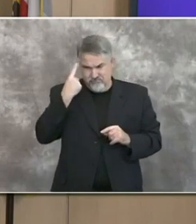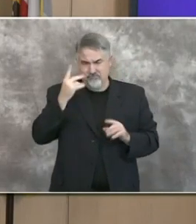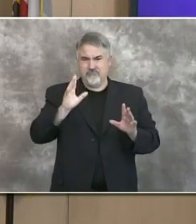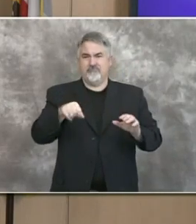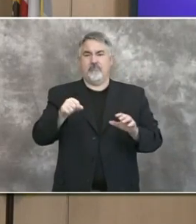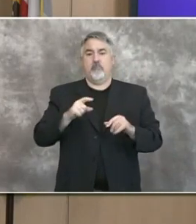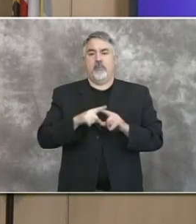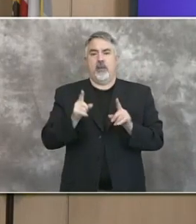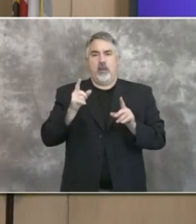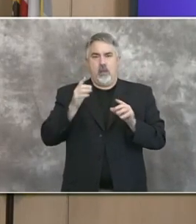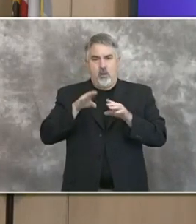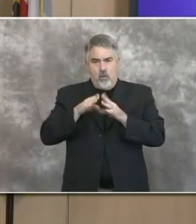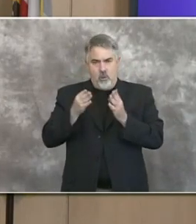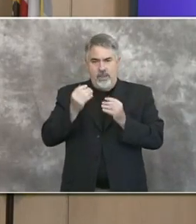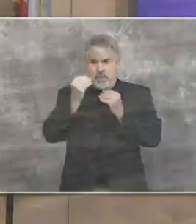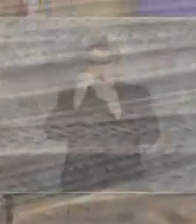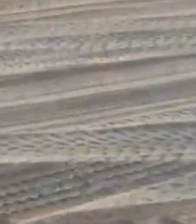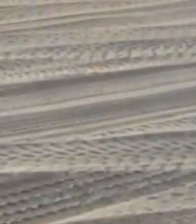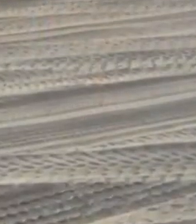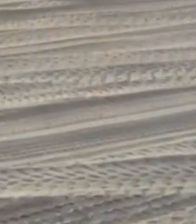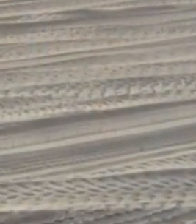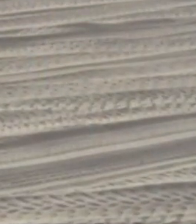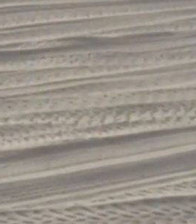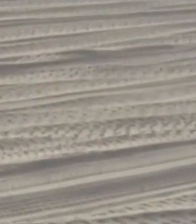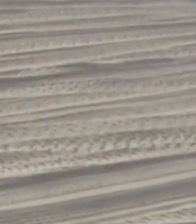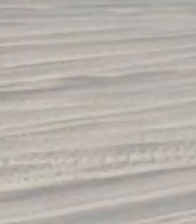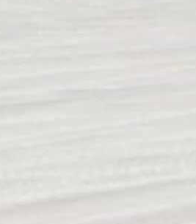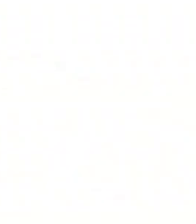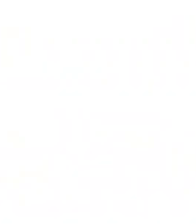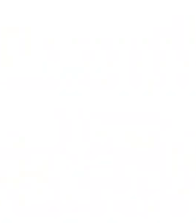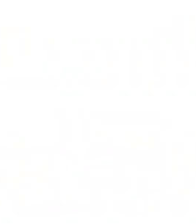up limited access to the ocean.